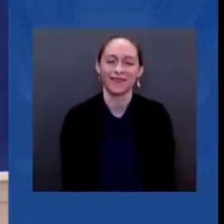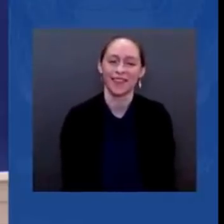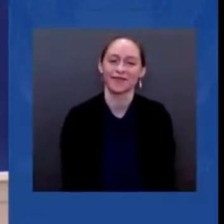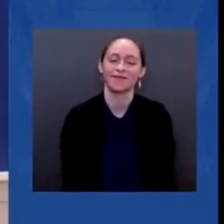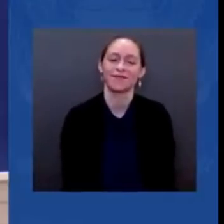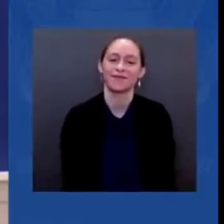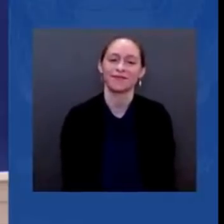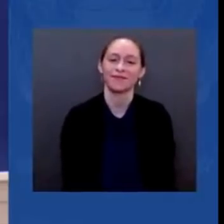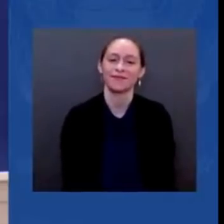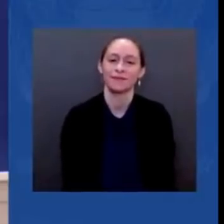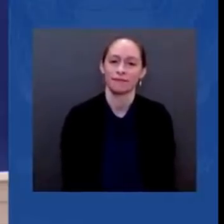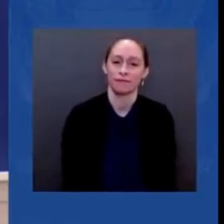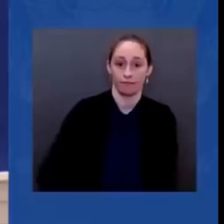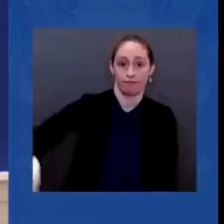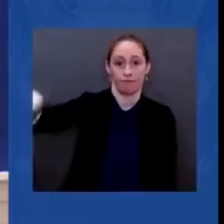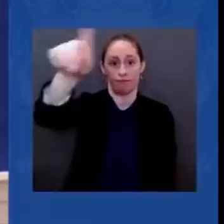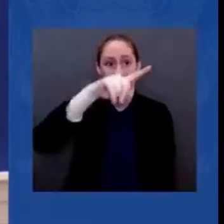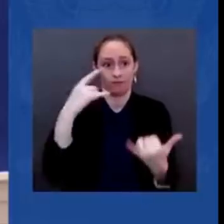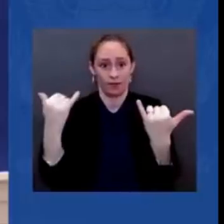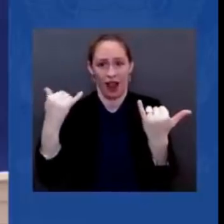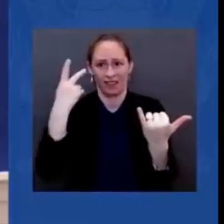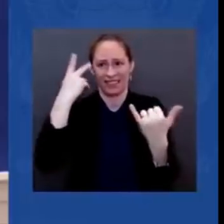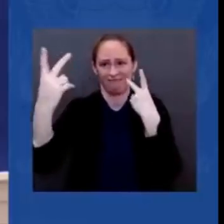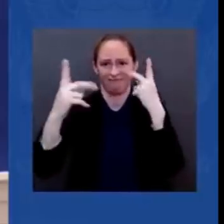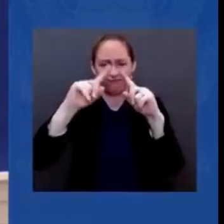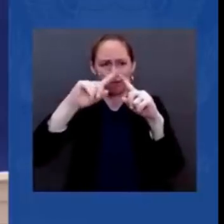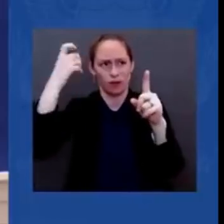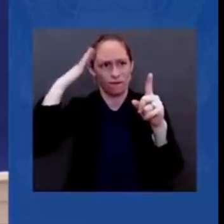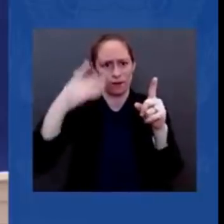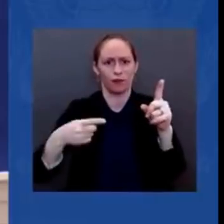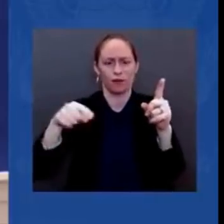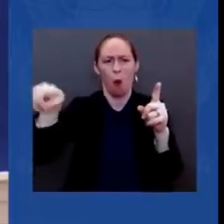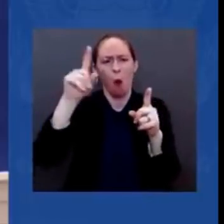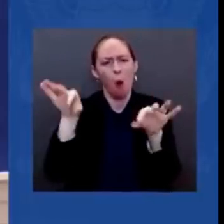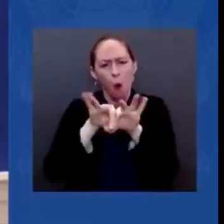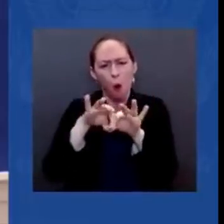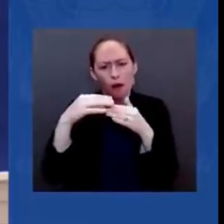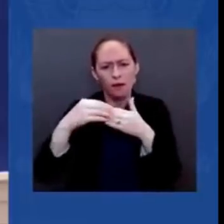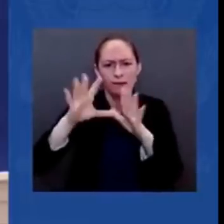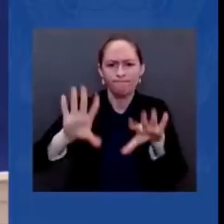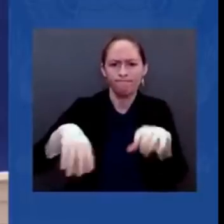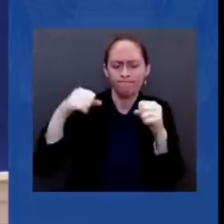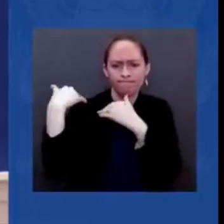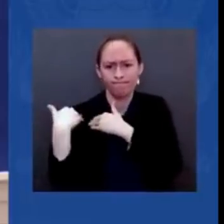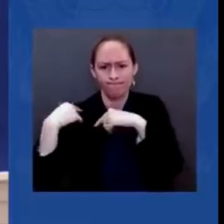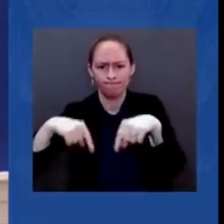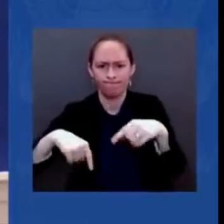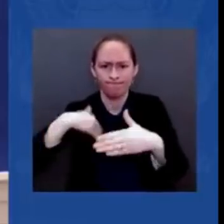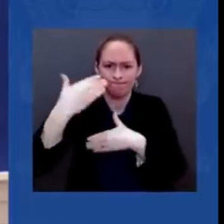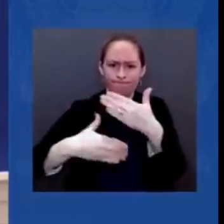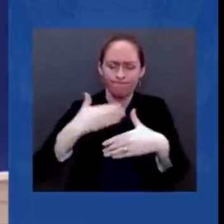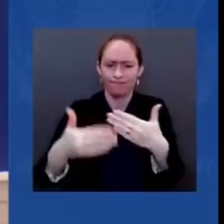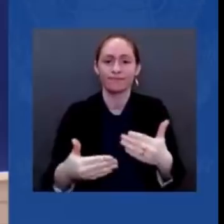Governor Hutchinson, who has done an outstanding job as chair of the National Governors Association, leading this group